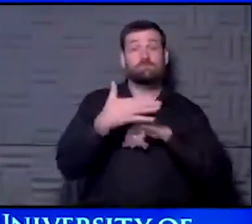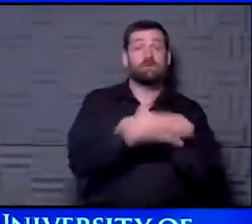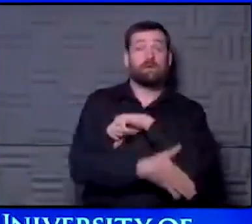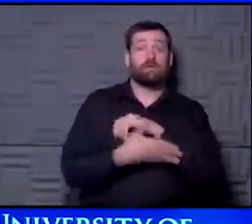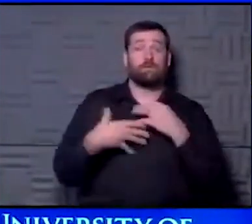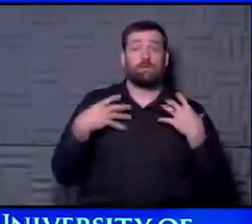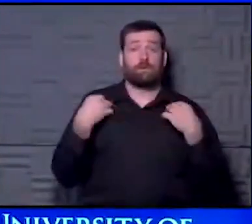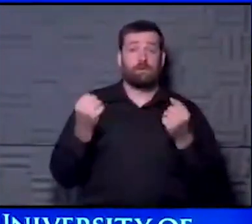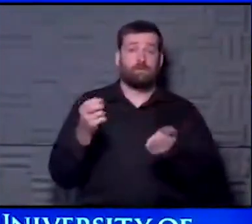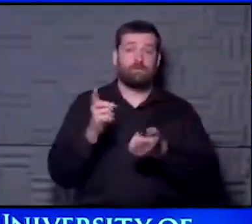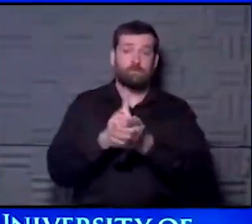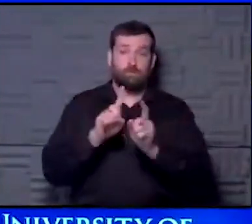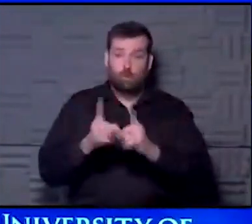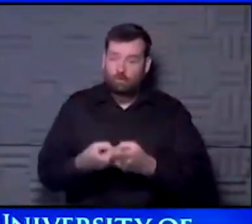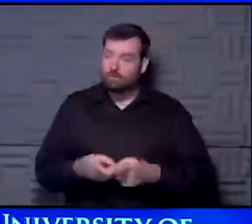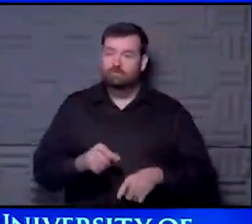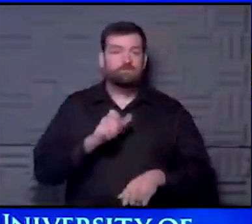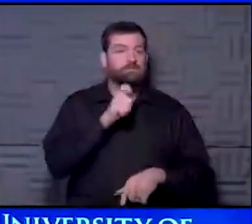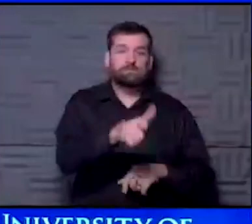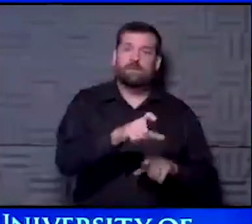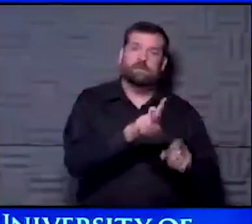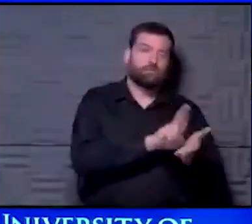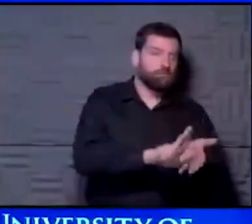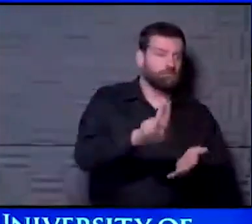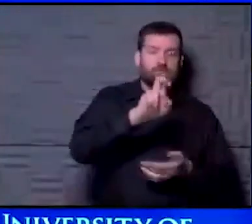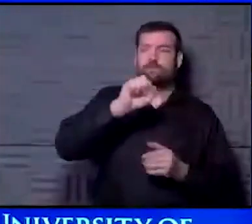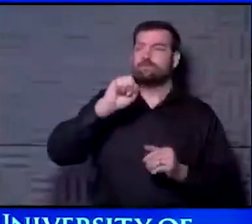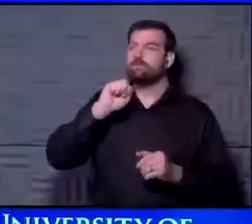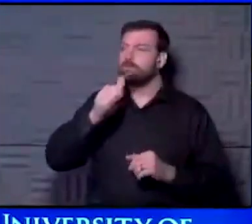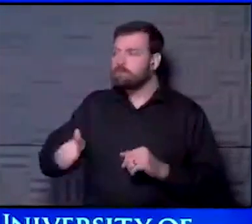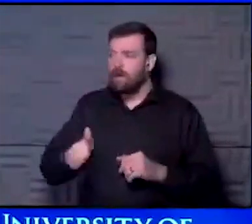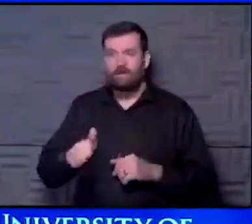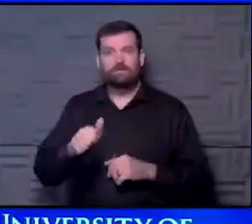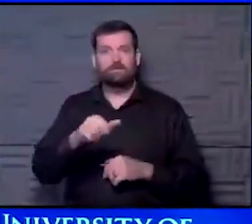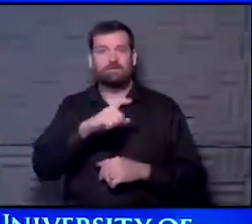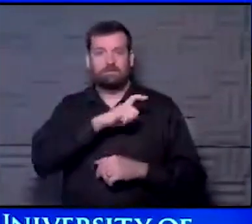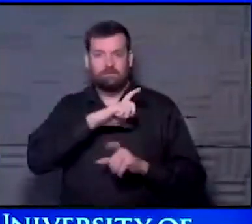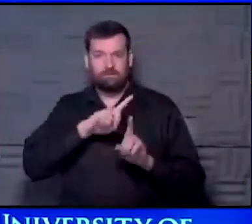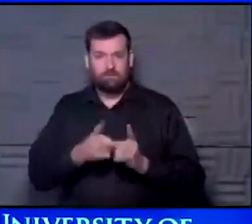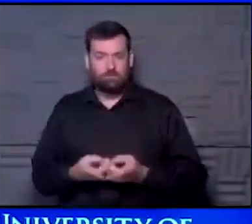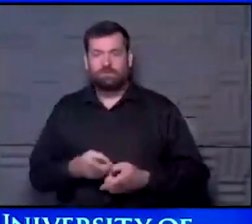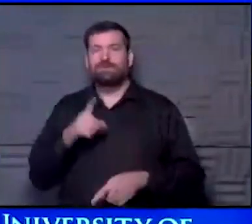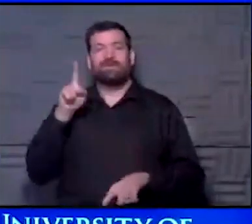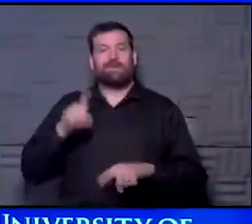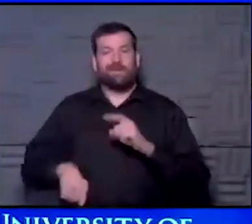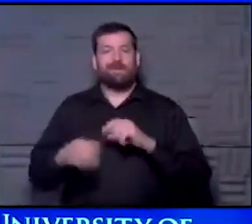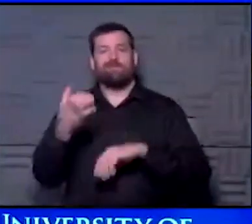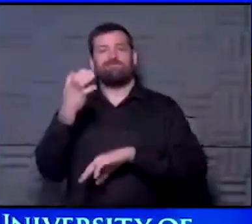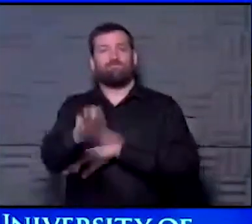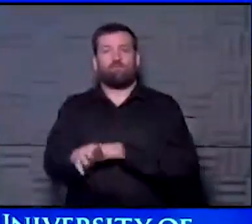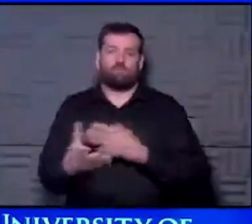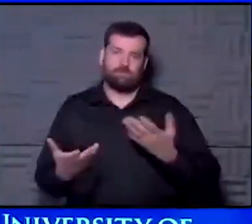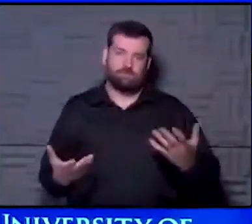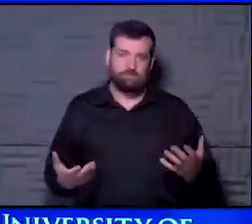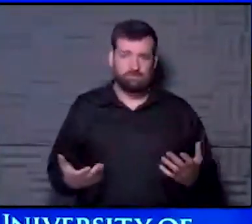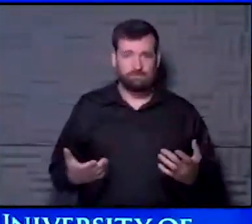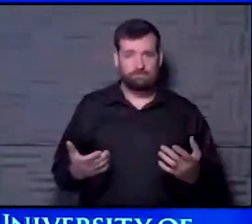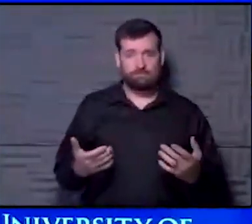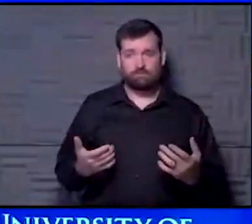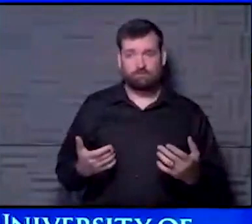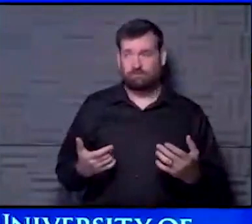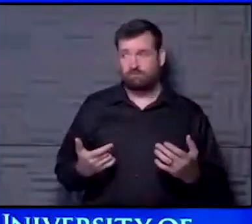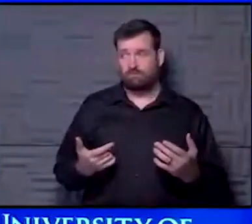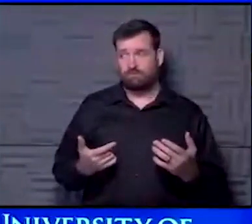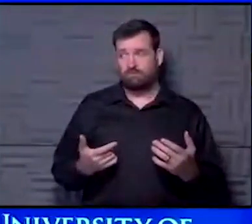department, nor the university, nor the police department can actually enforce you from doing that on a broad scale. You're